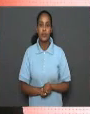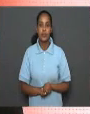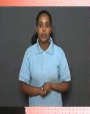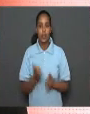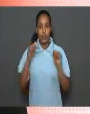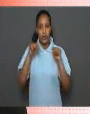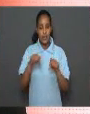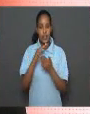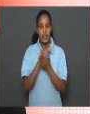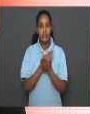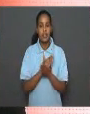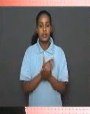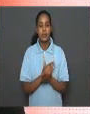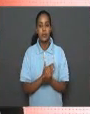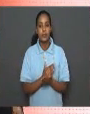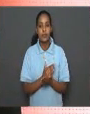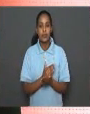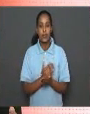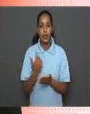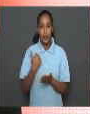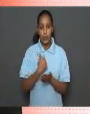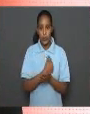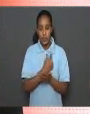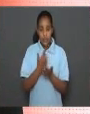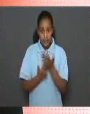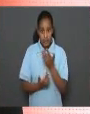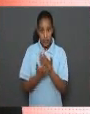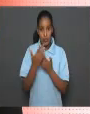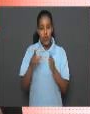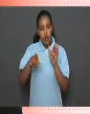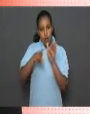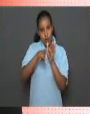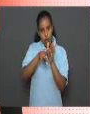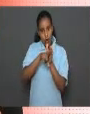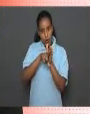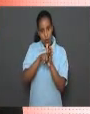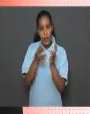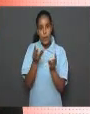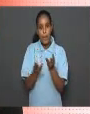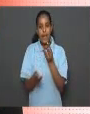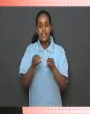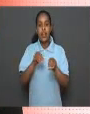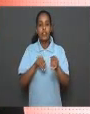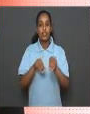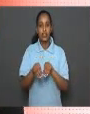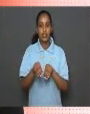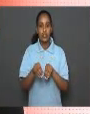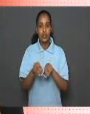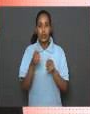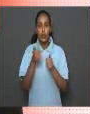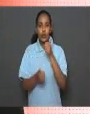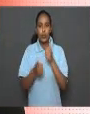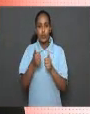In today's lesson, we discussed the law of mass action,